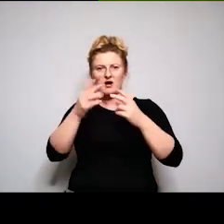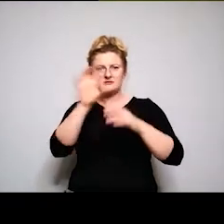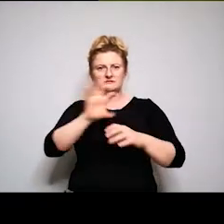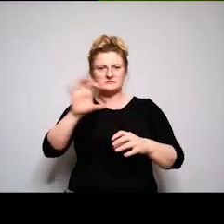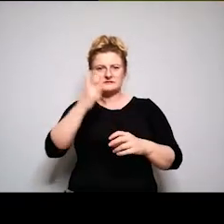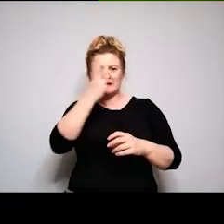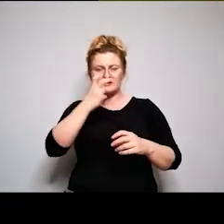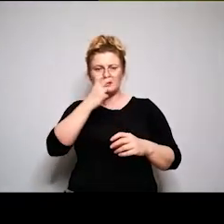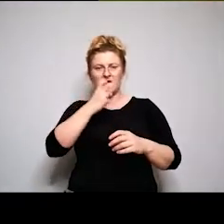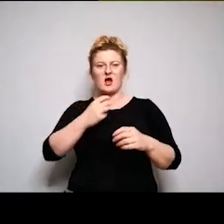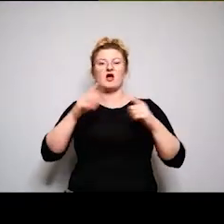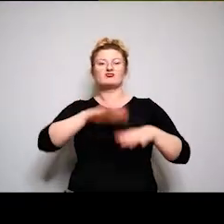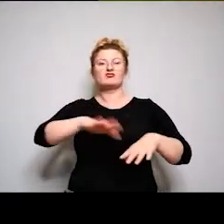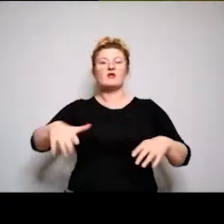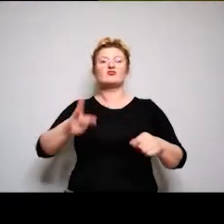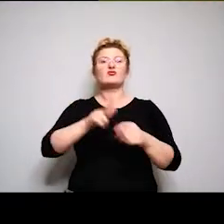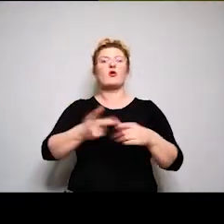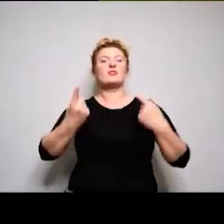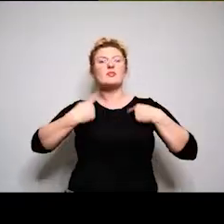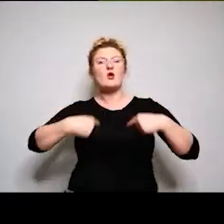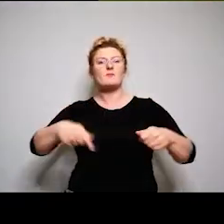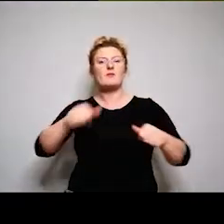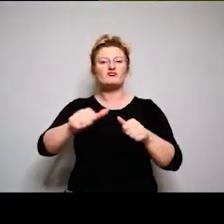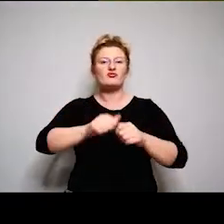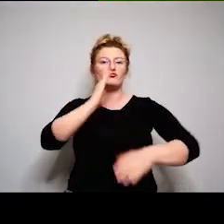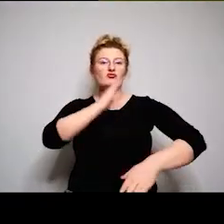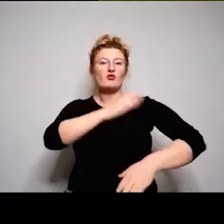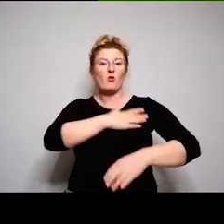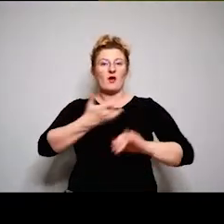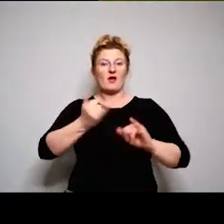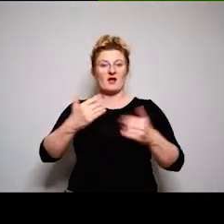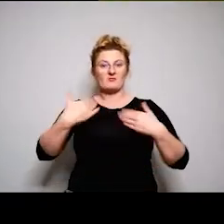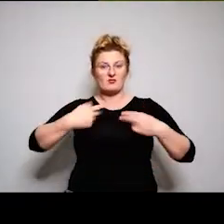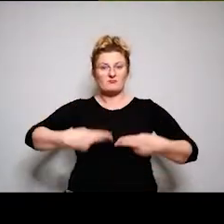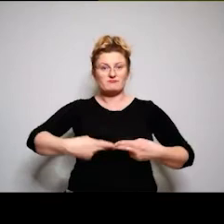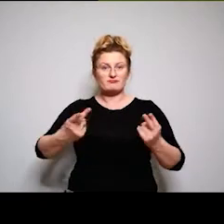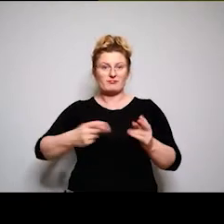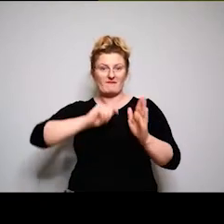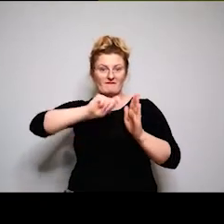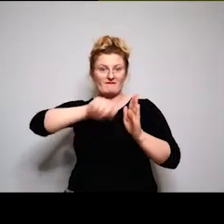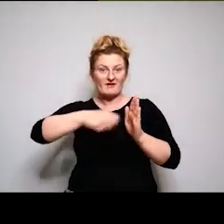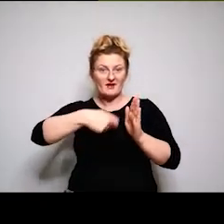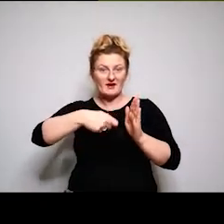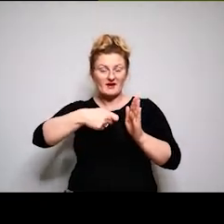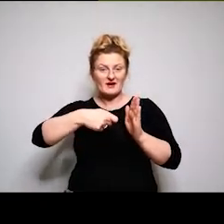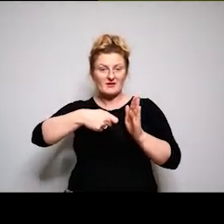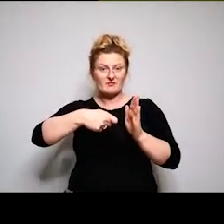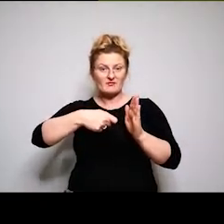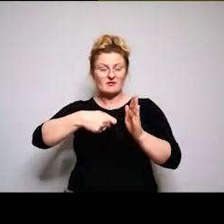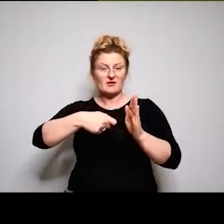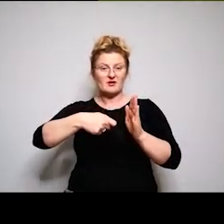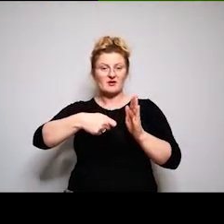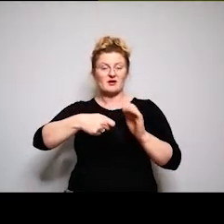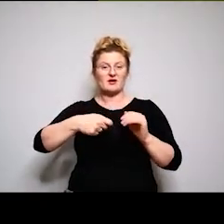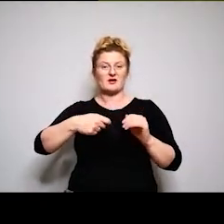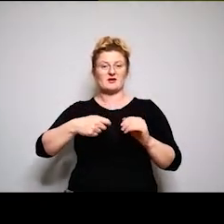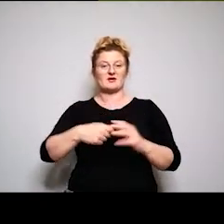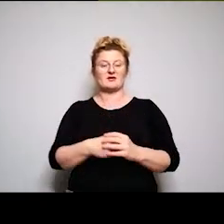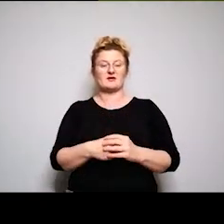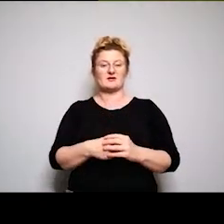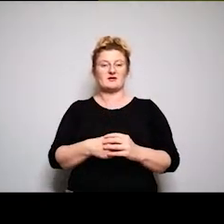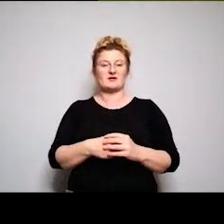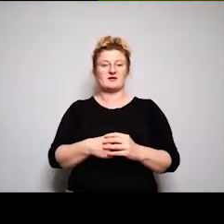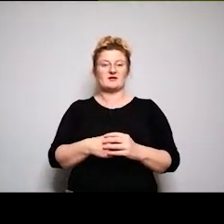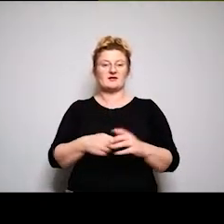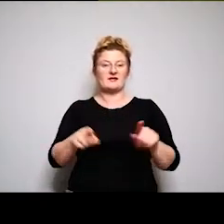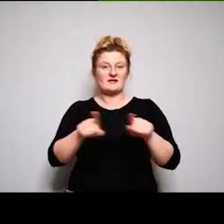you, but it's something administrative that had to happen before in school. And he said, yeah, okay, it's okay. But